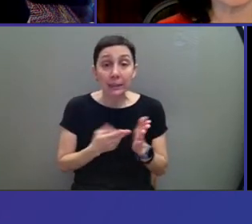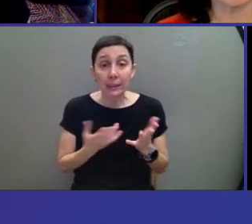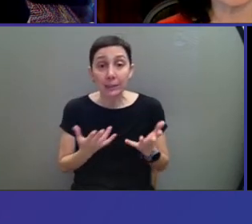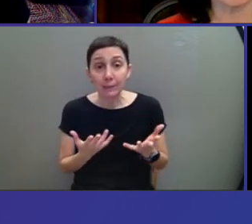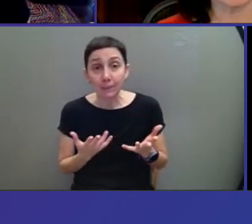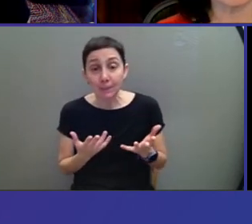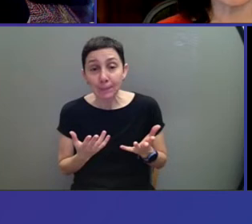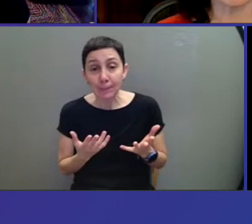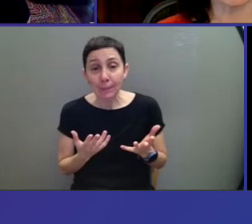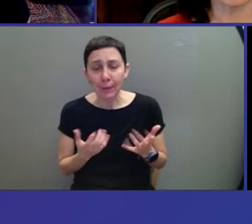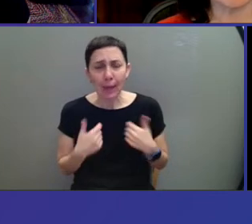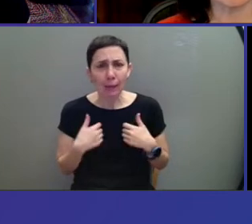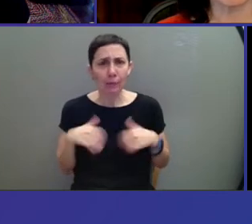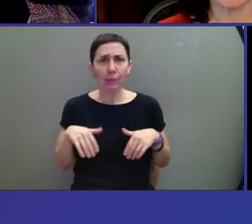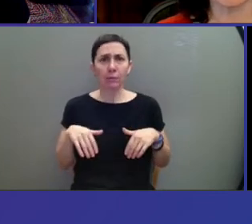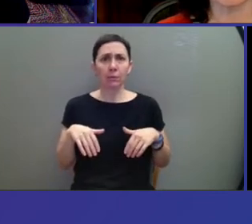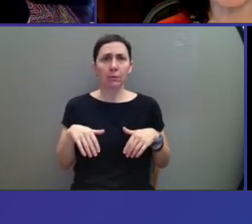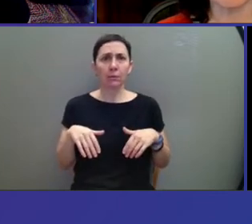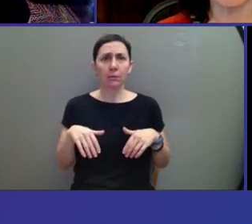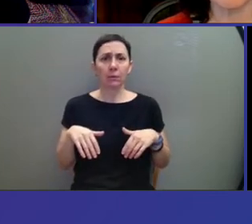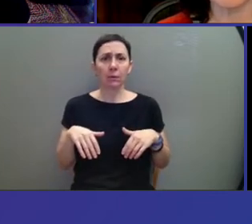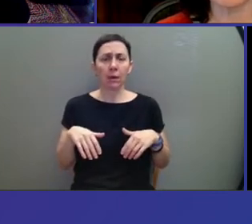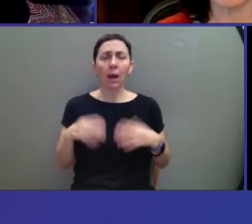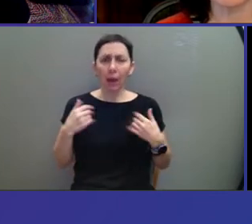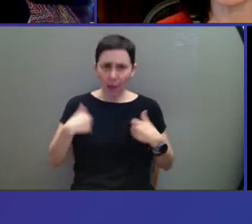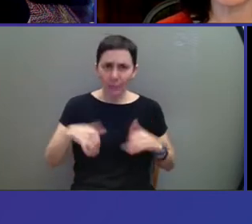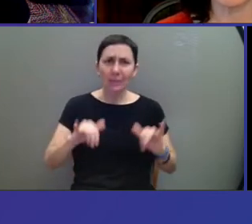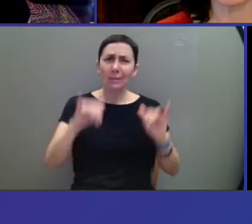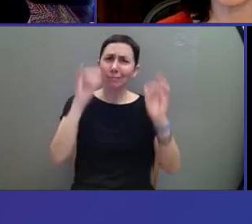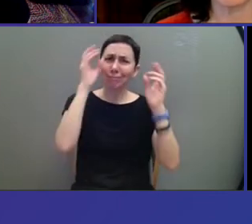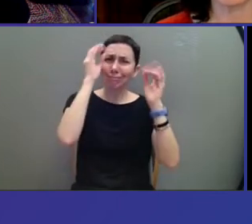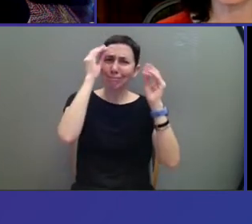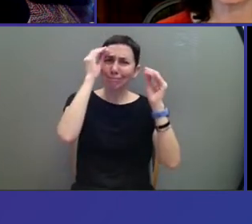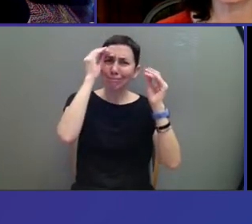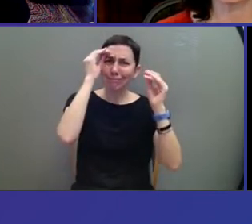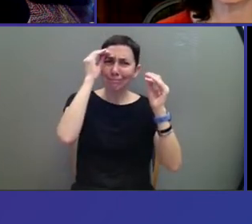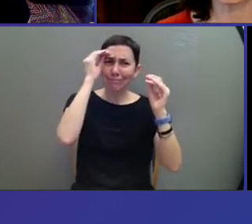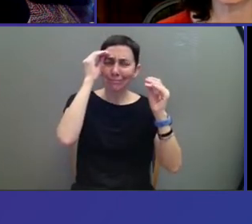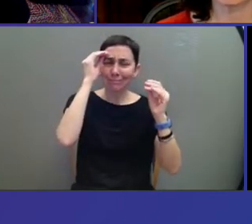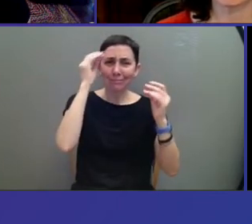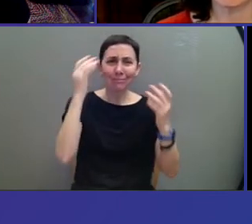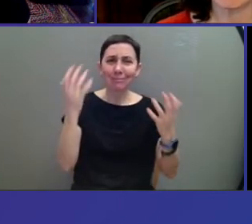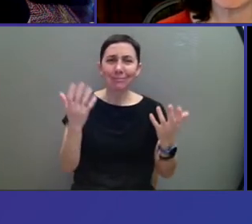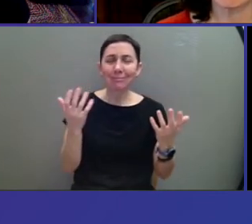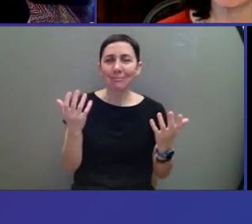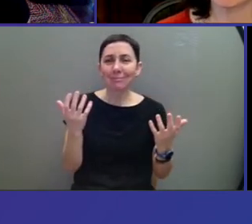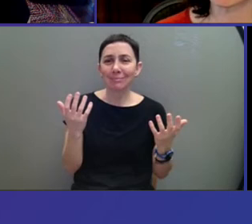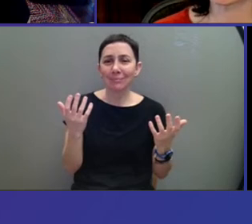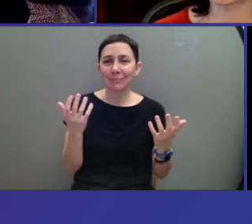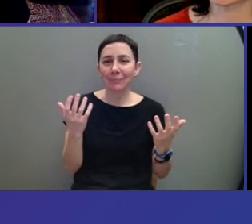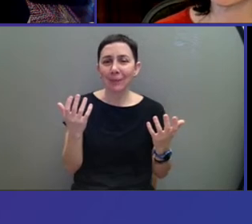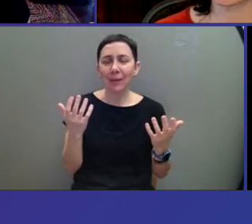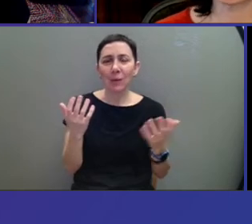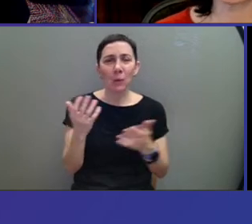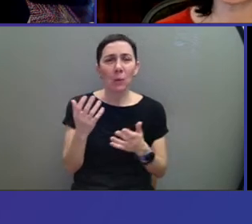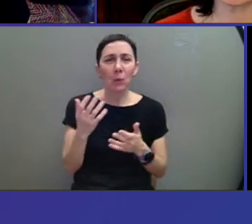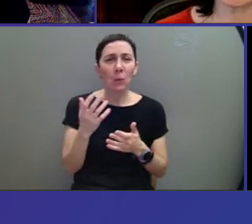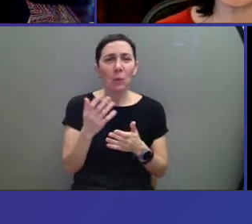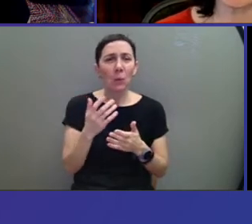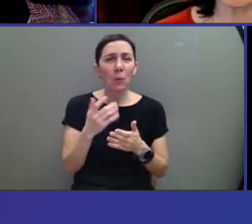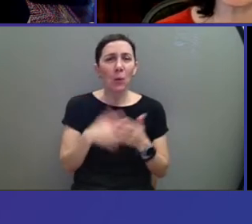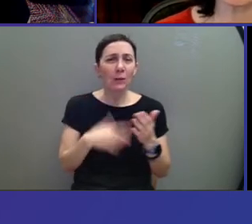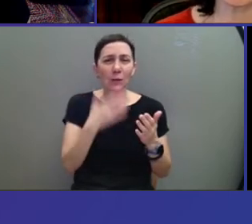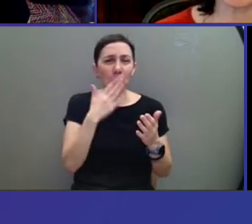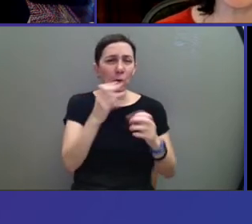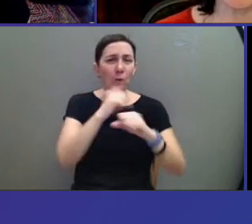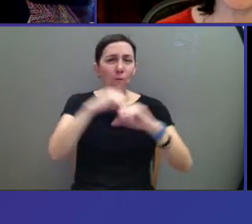it took me out for a second, and I'm still trying to grapple with this question. I think for me